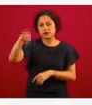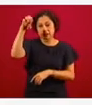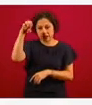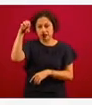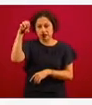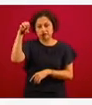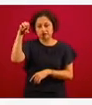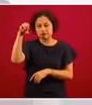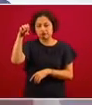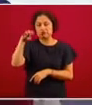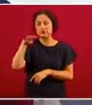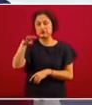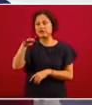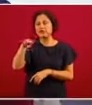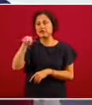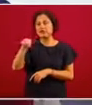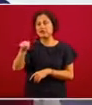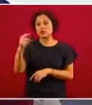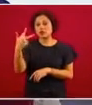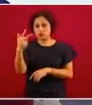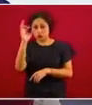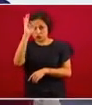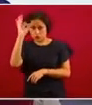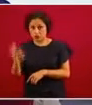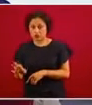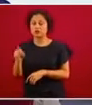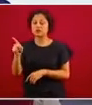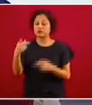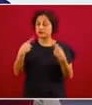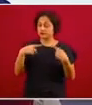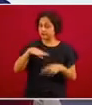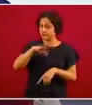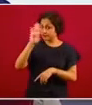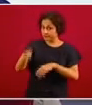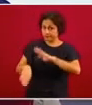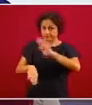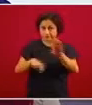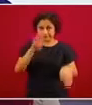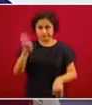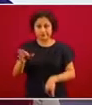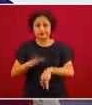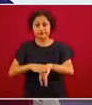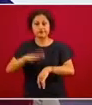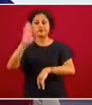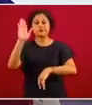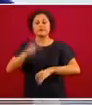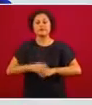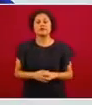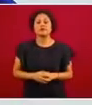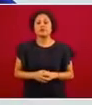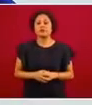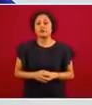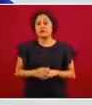then it is very common for people from 25 to 59